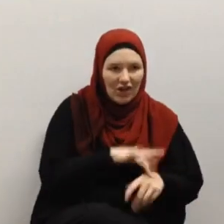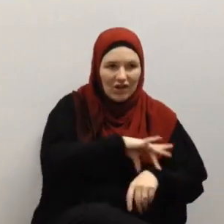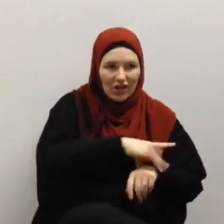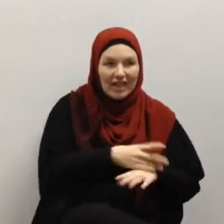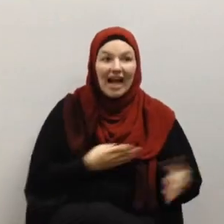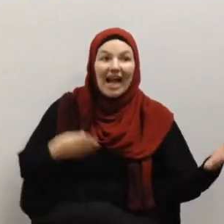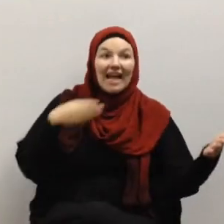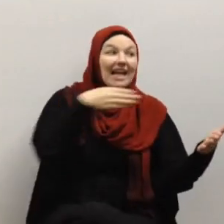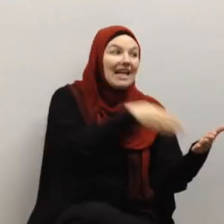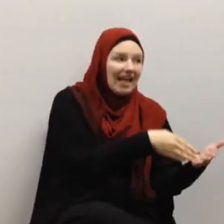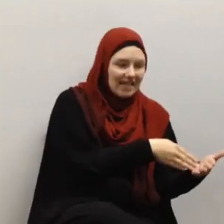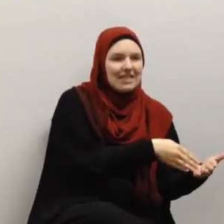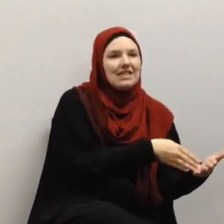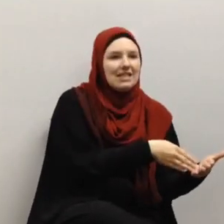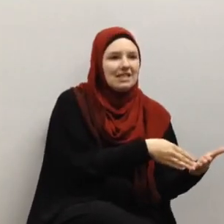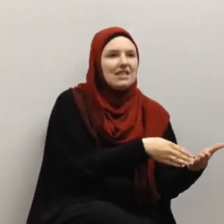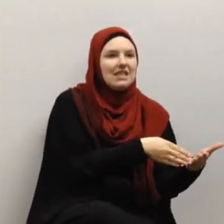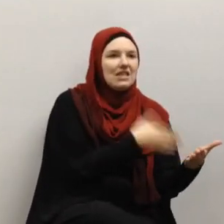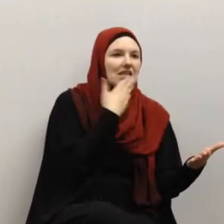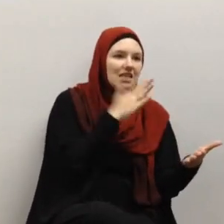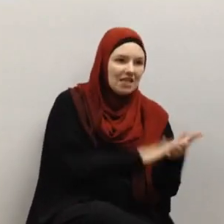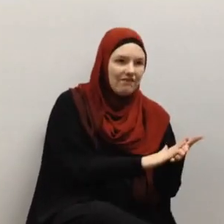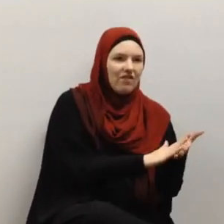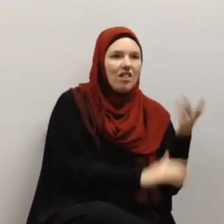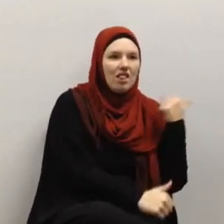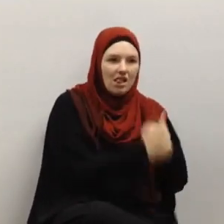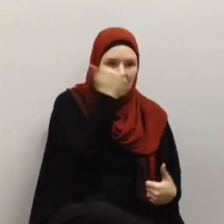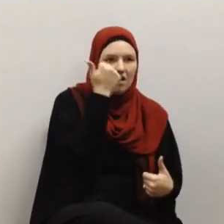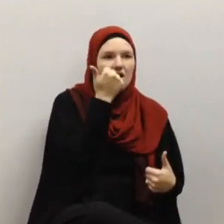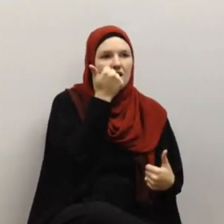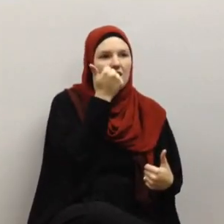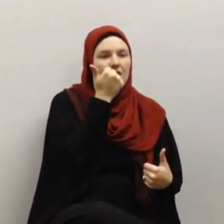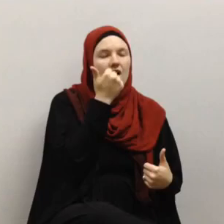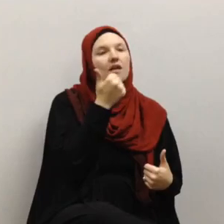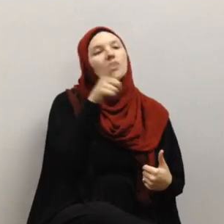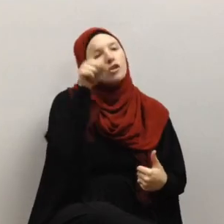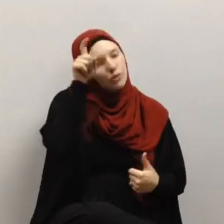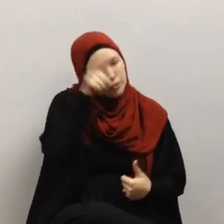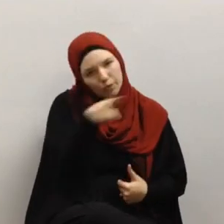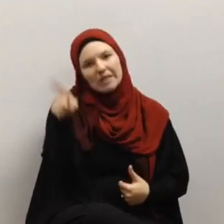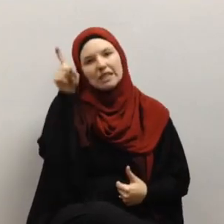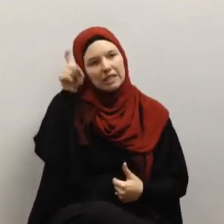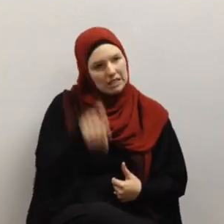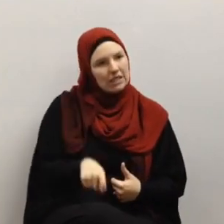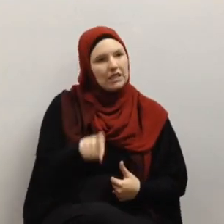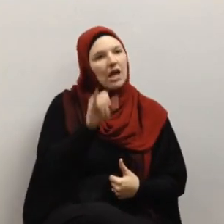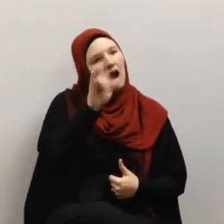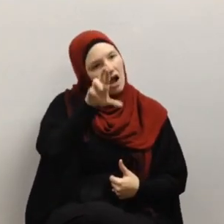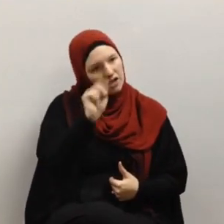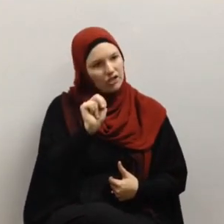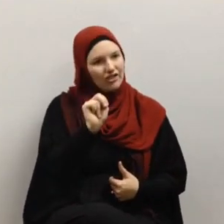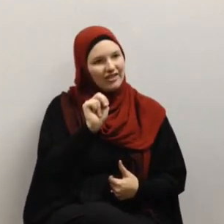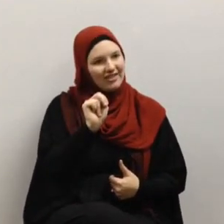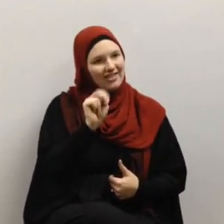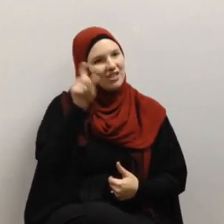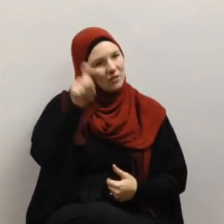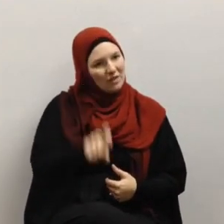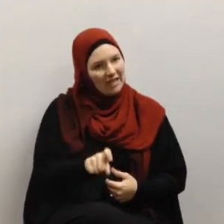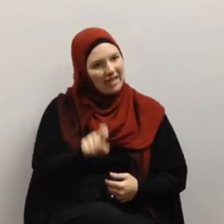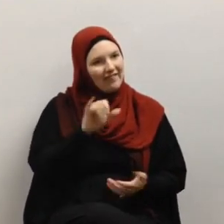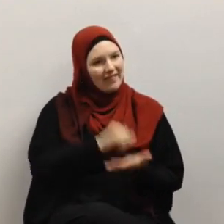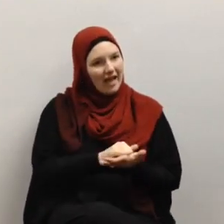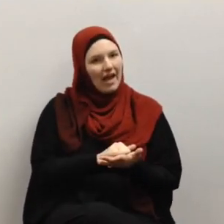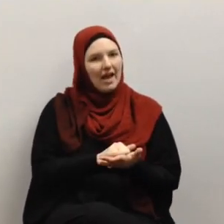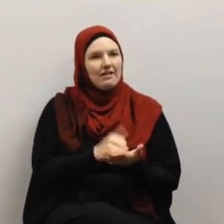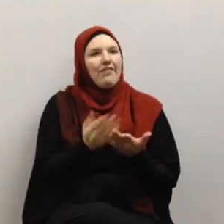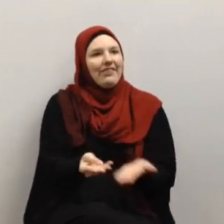against the forces of evil, aggression, and manipulation, you need the iron, you need that power.